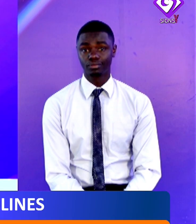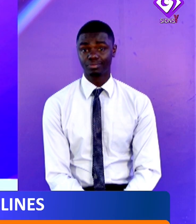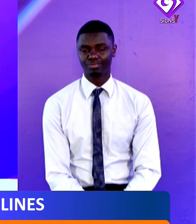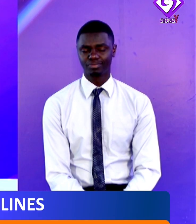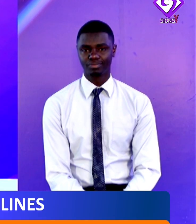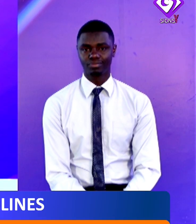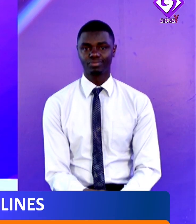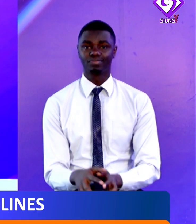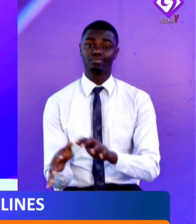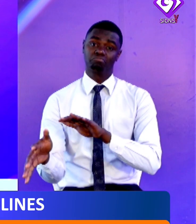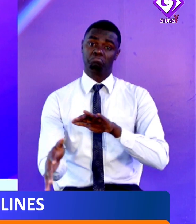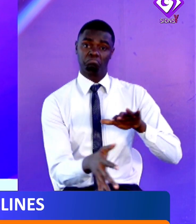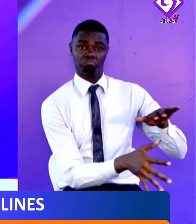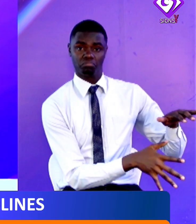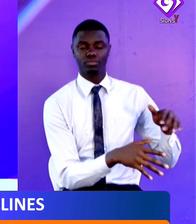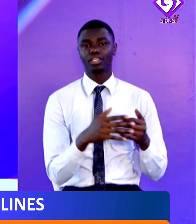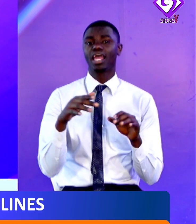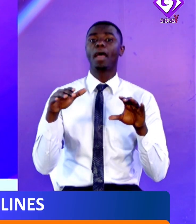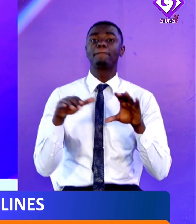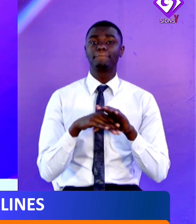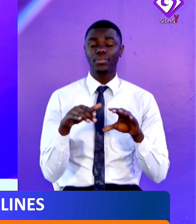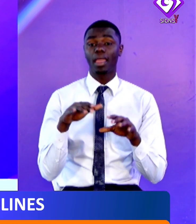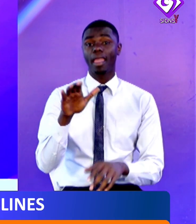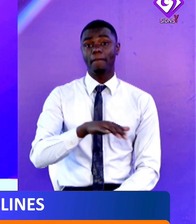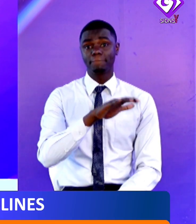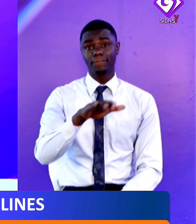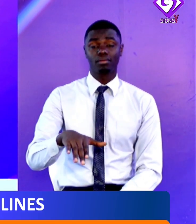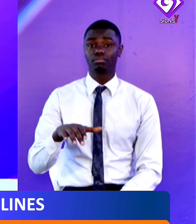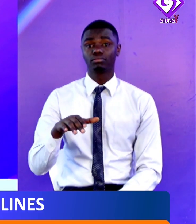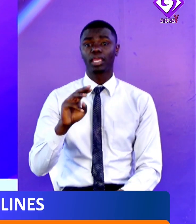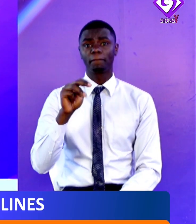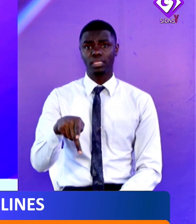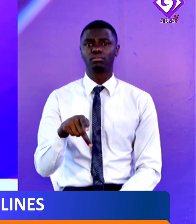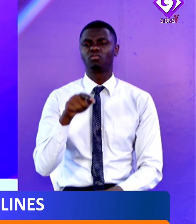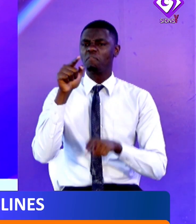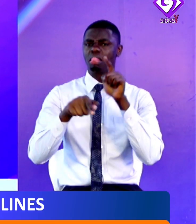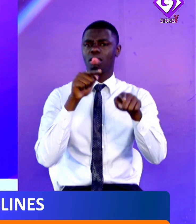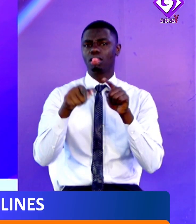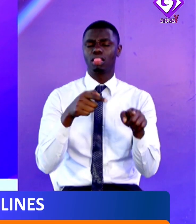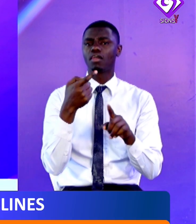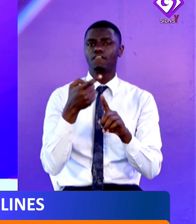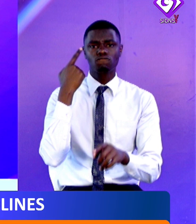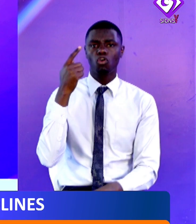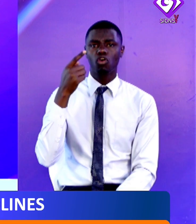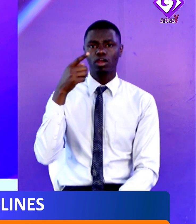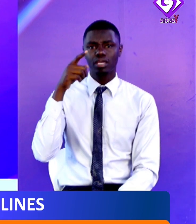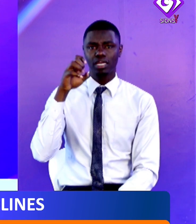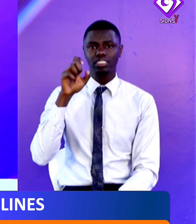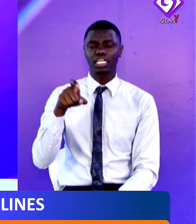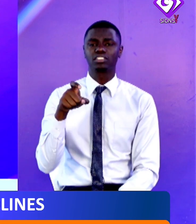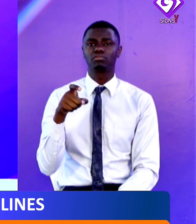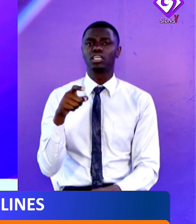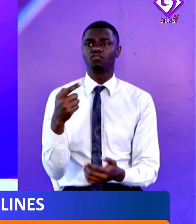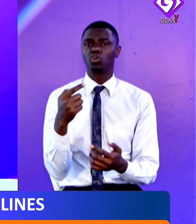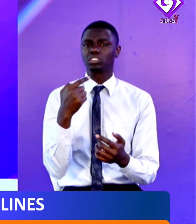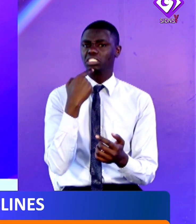All right, moving on forward, members of parliament who have come under sharp criticism from the executive over alleged extortion claims